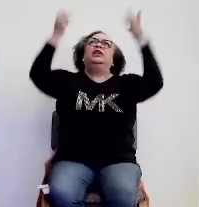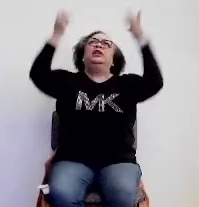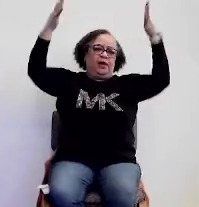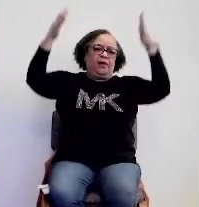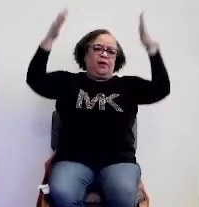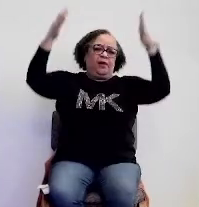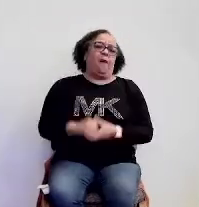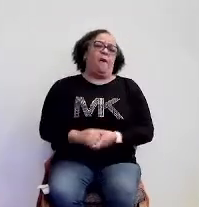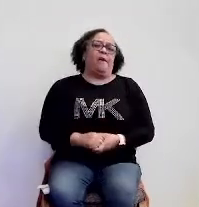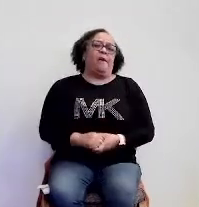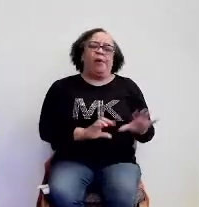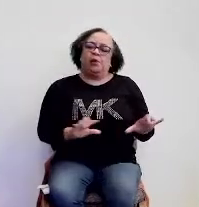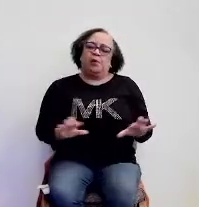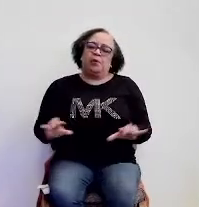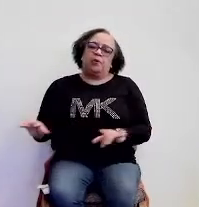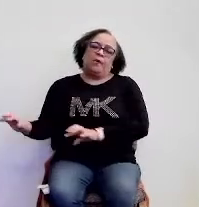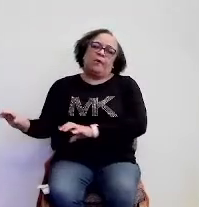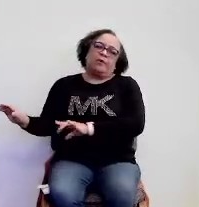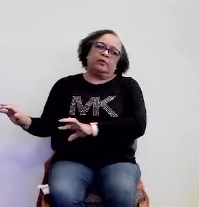Hallelujah.